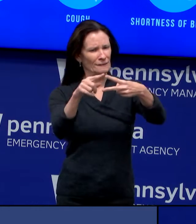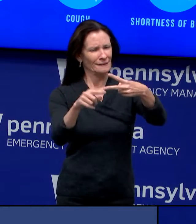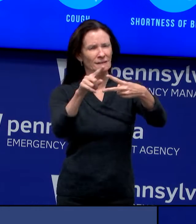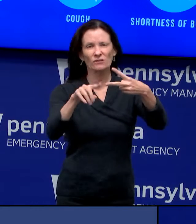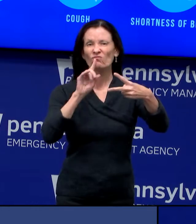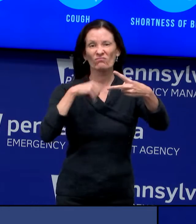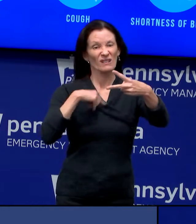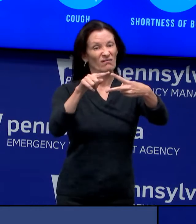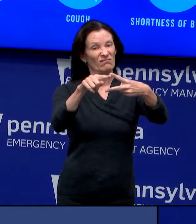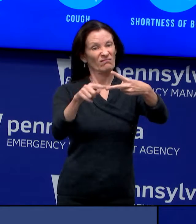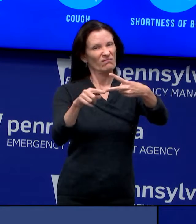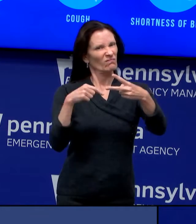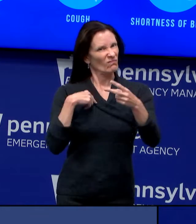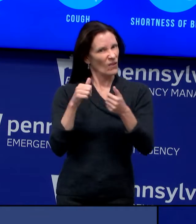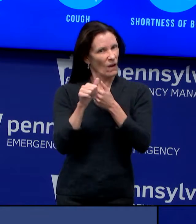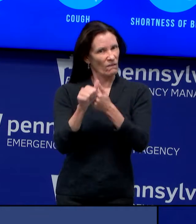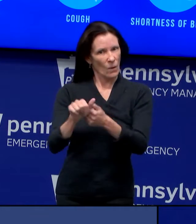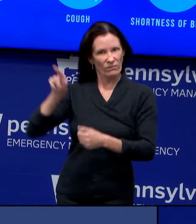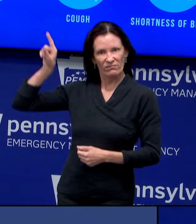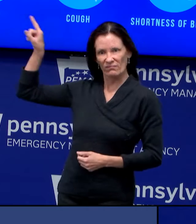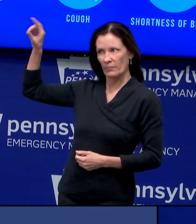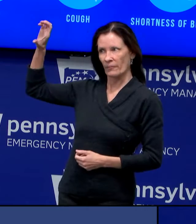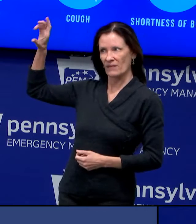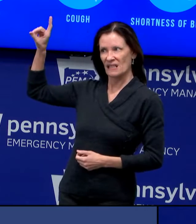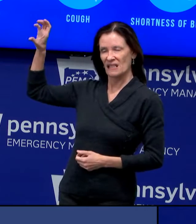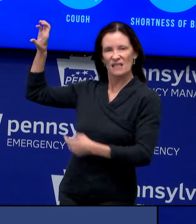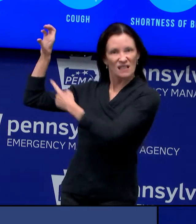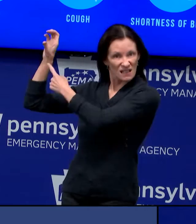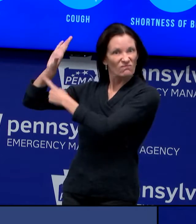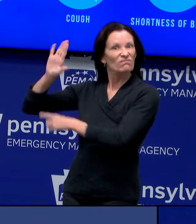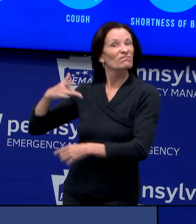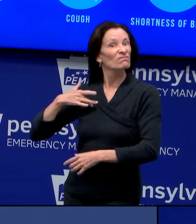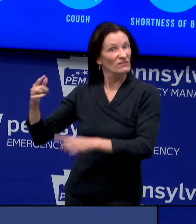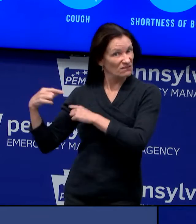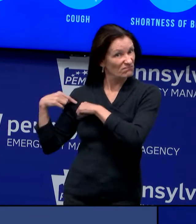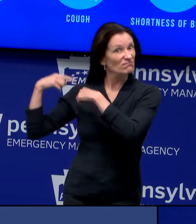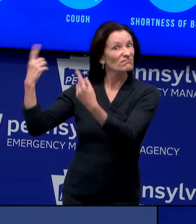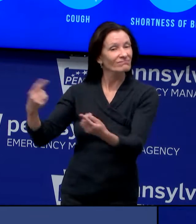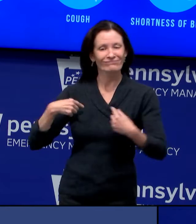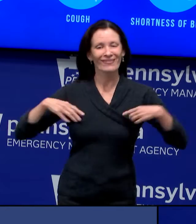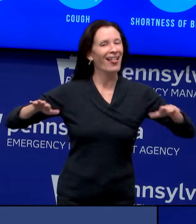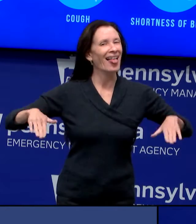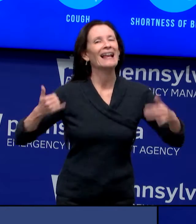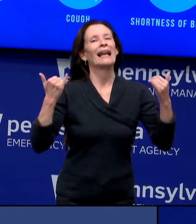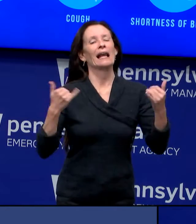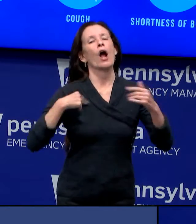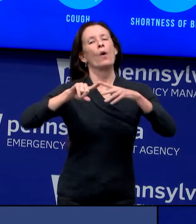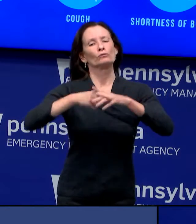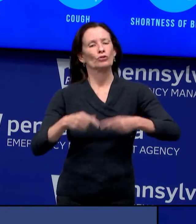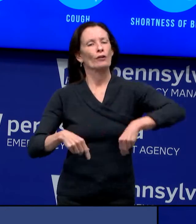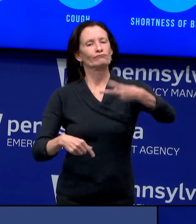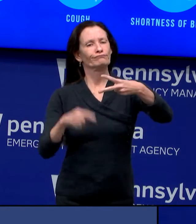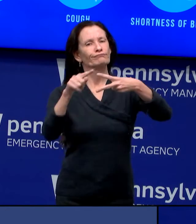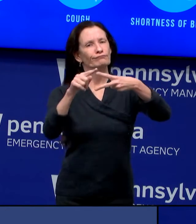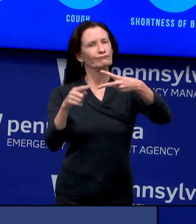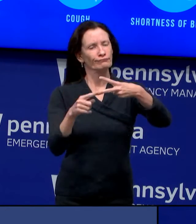over time. So before I go over today's case count, I want to explain this a bit